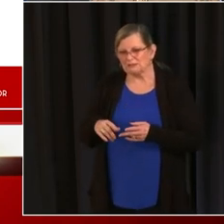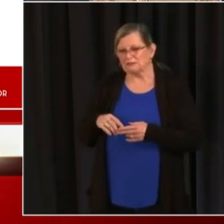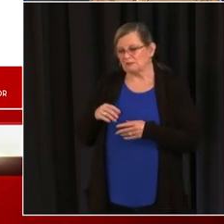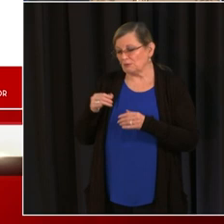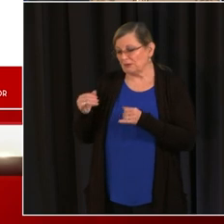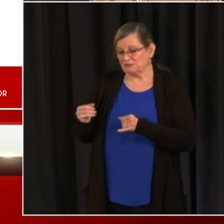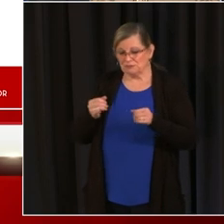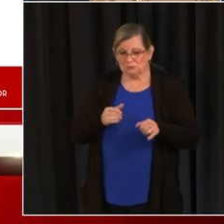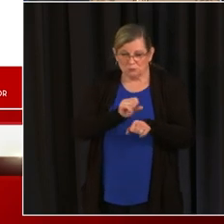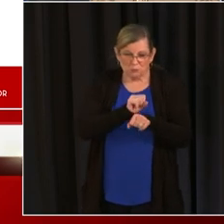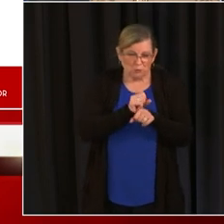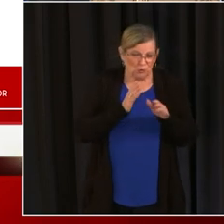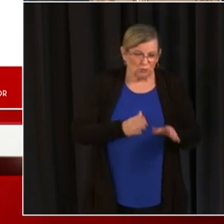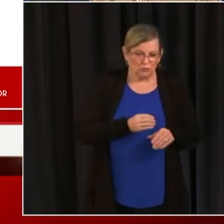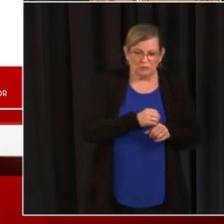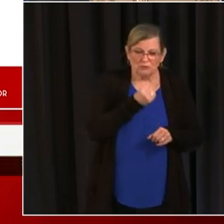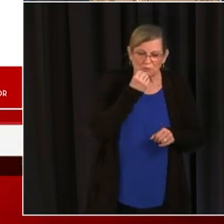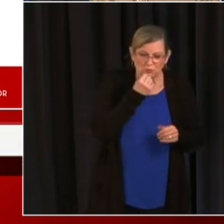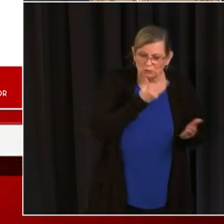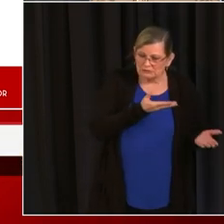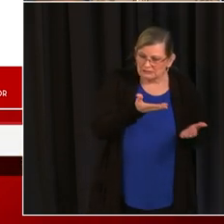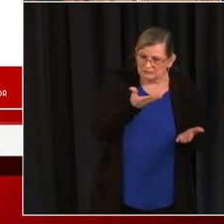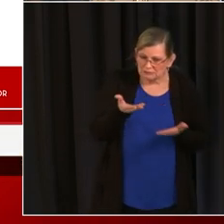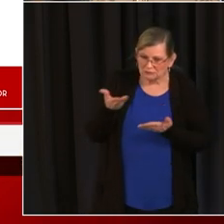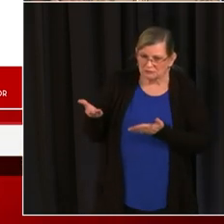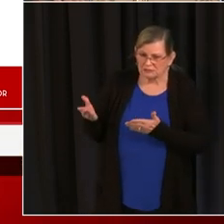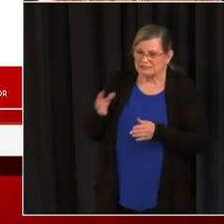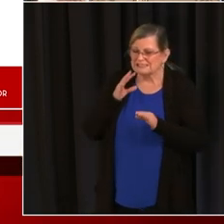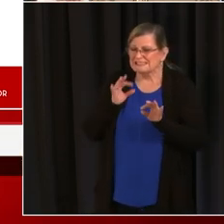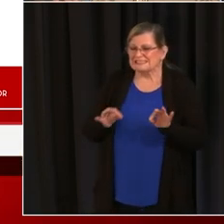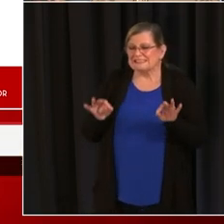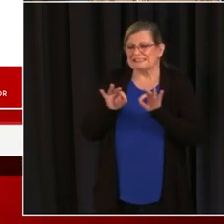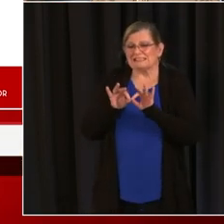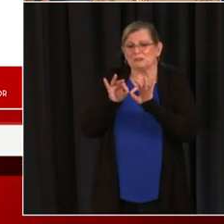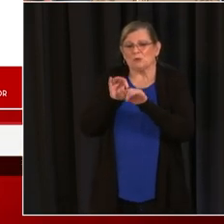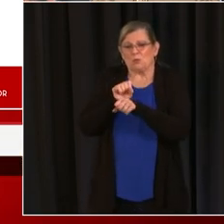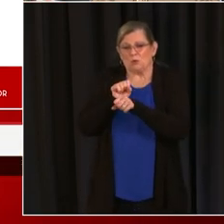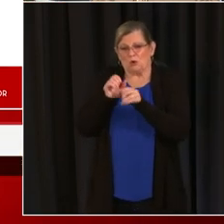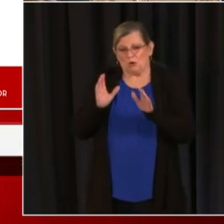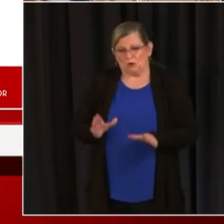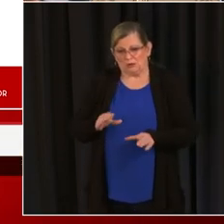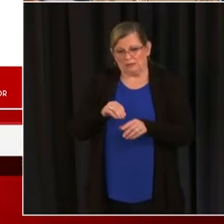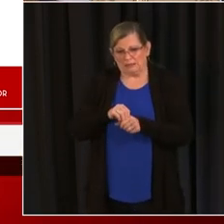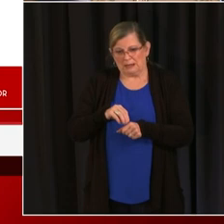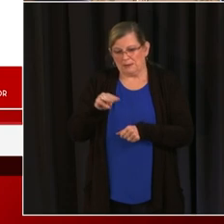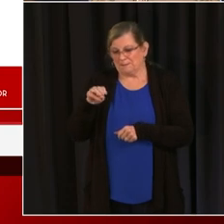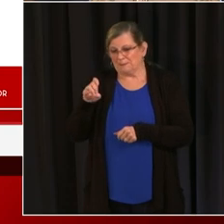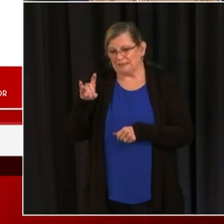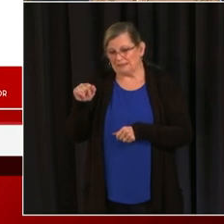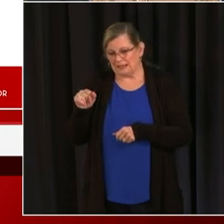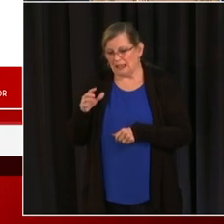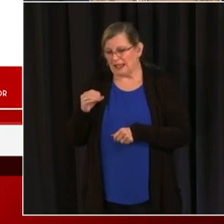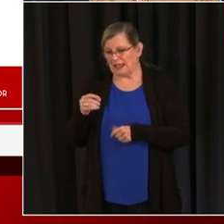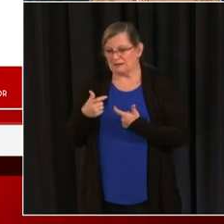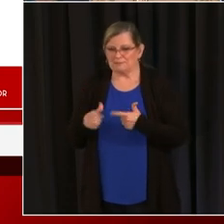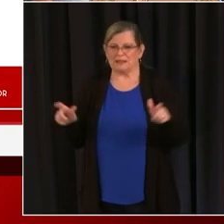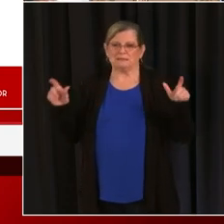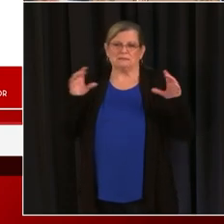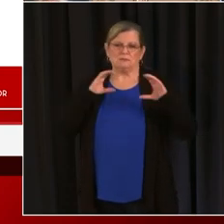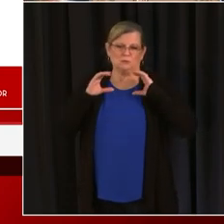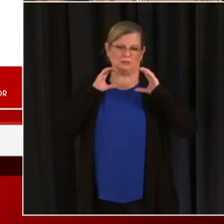logistics, delivery, and courier services, essential employees working in media and mass communications.